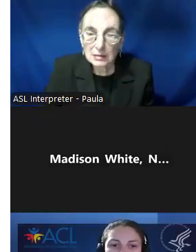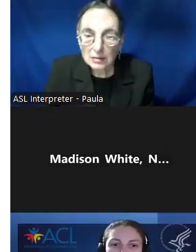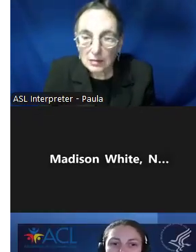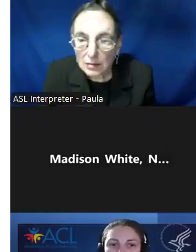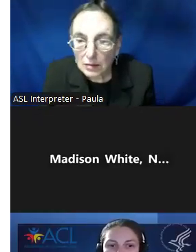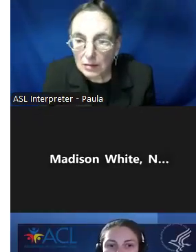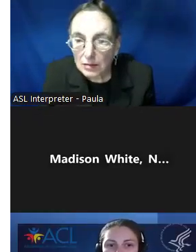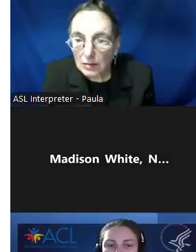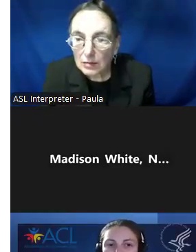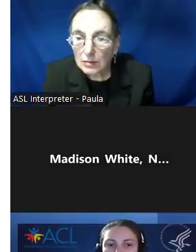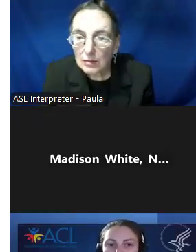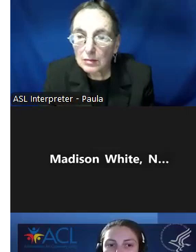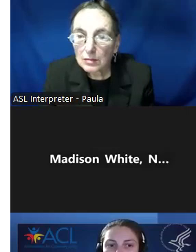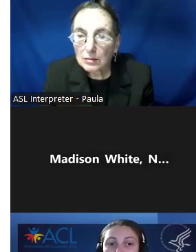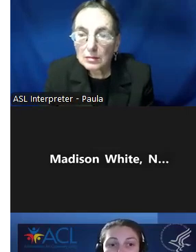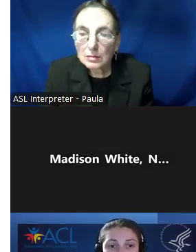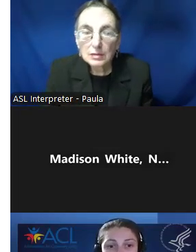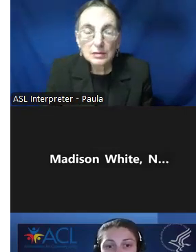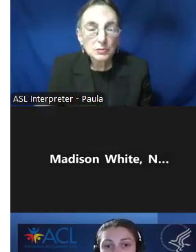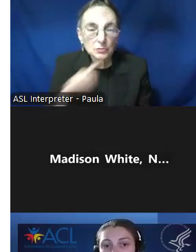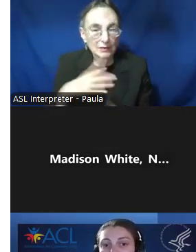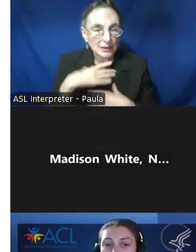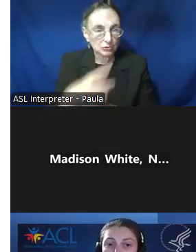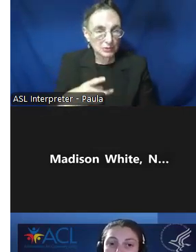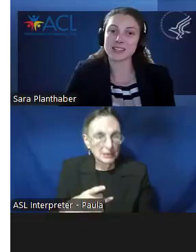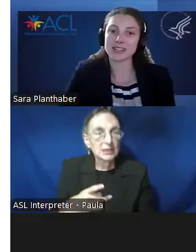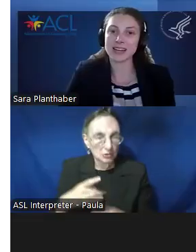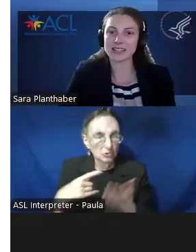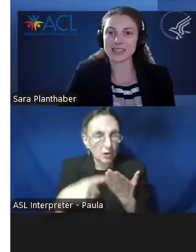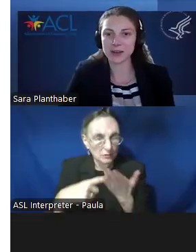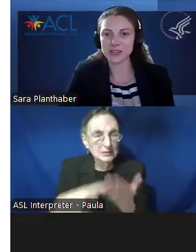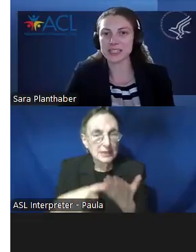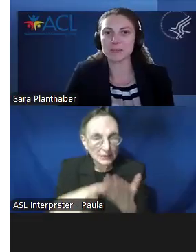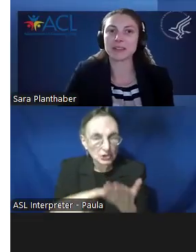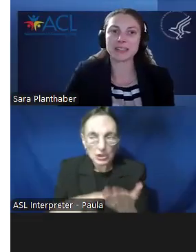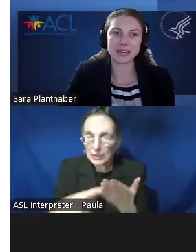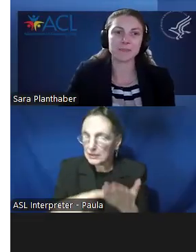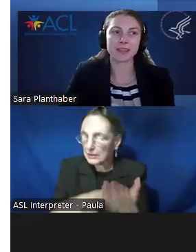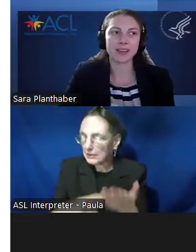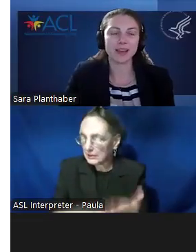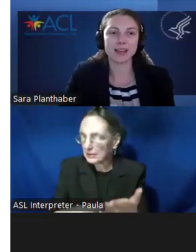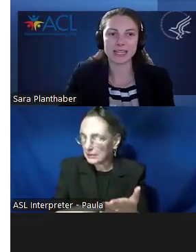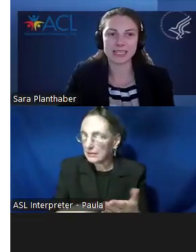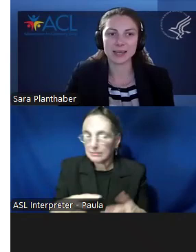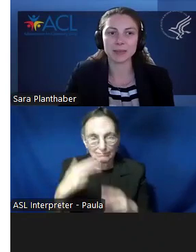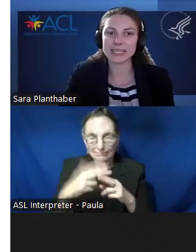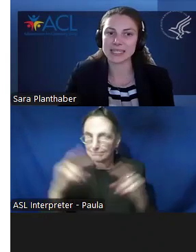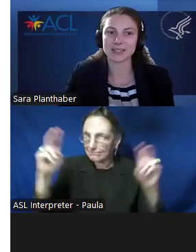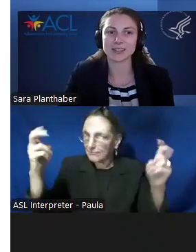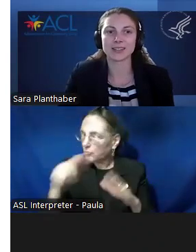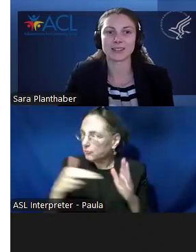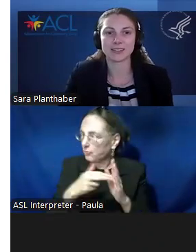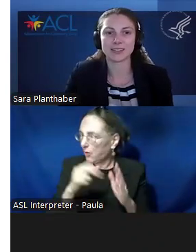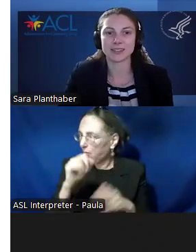conversation. The name of the webinar is The Role of Legal Assistance in Enhancing Housing Stability. Next slide,